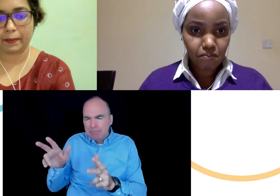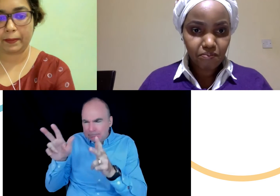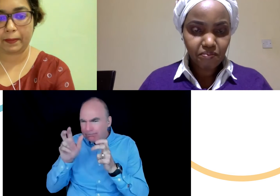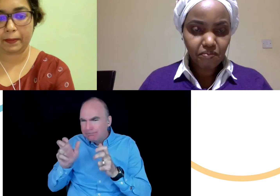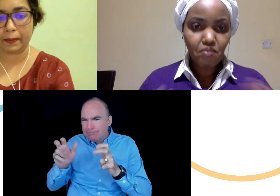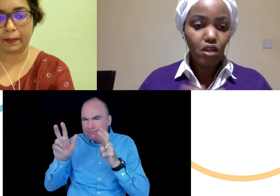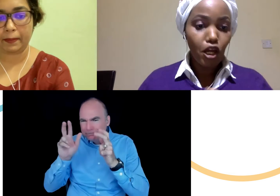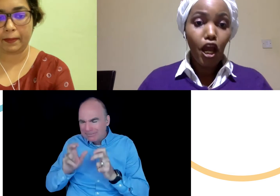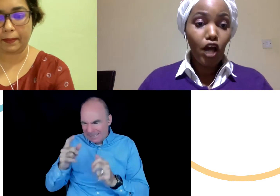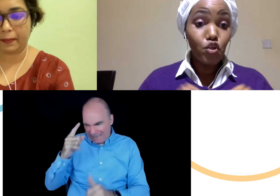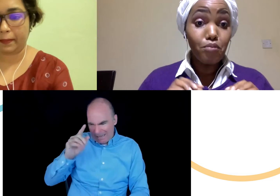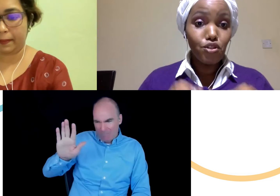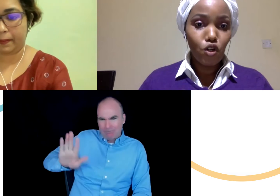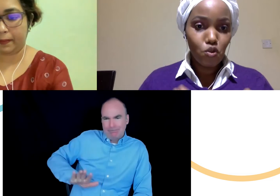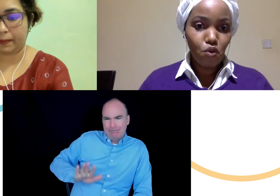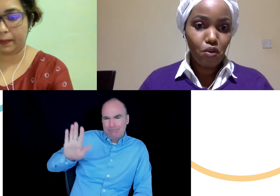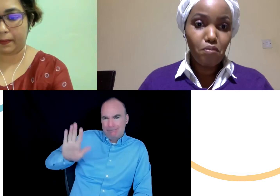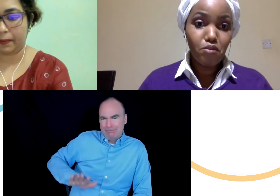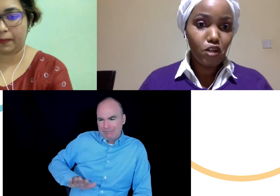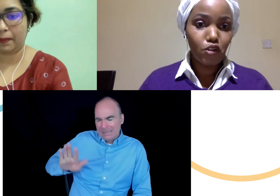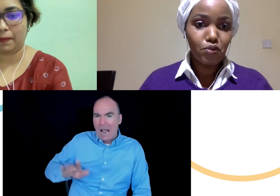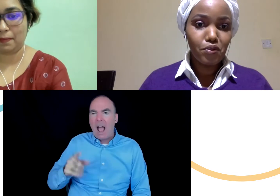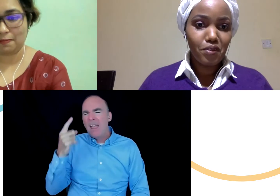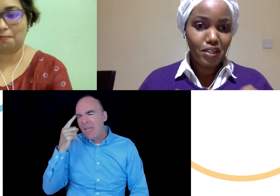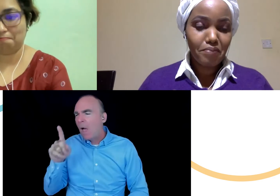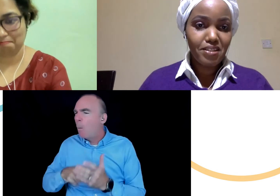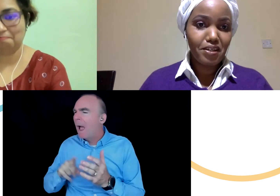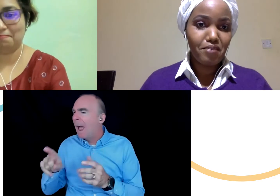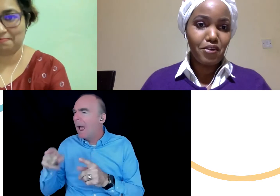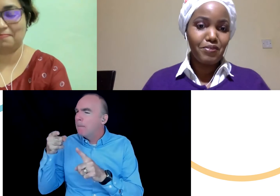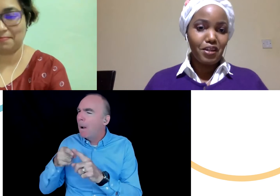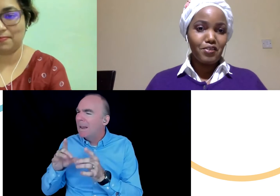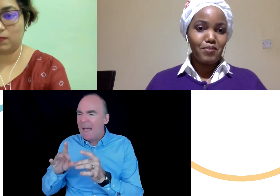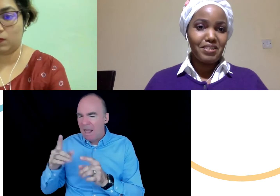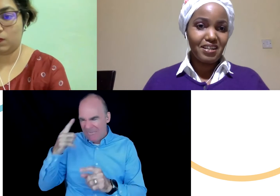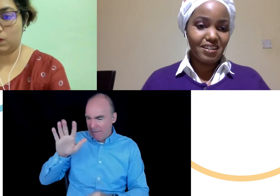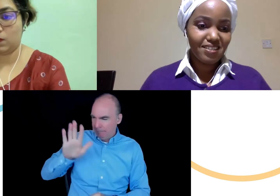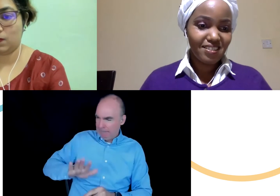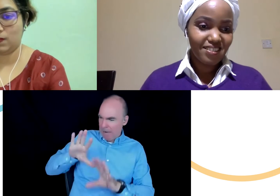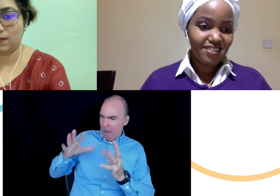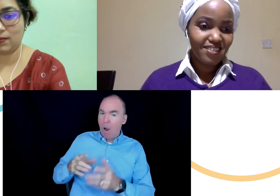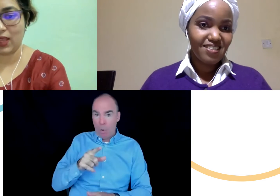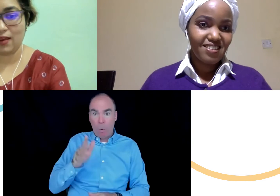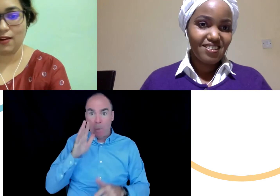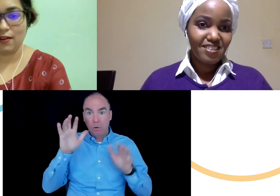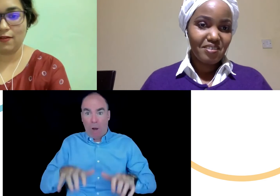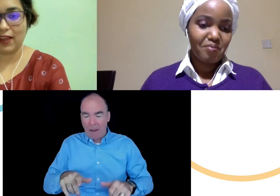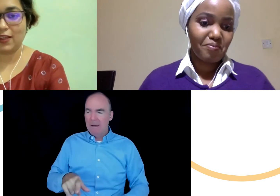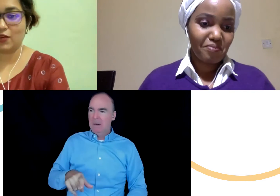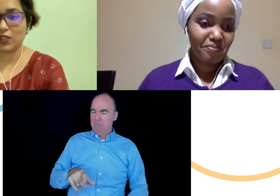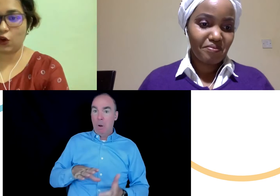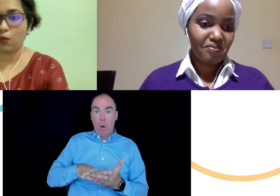to them. And you'll be shocked on what they would tell you. That's my take for you. Thank you so much, Anaya.